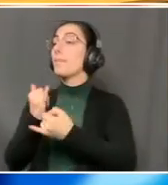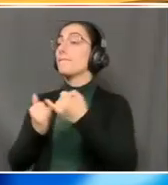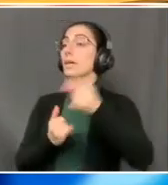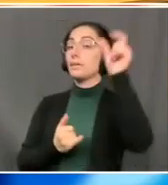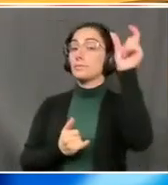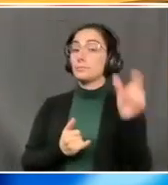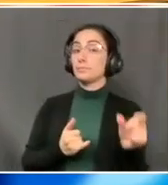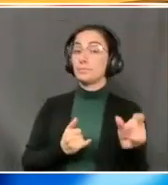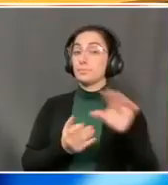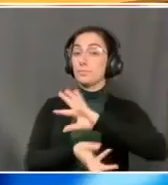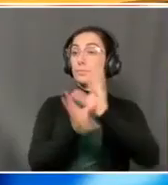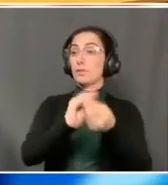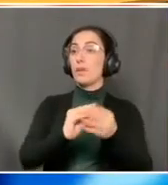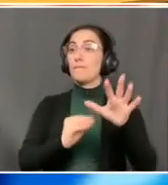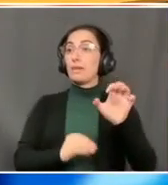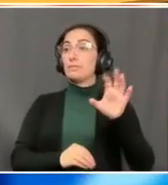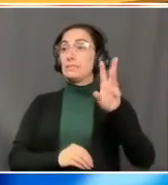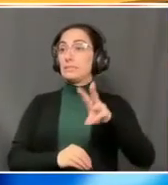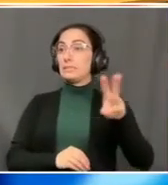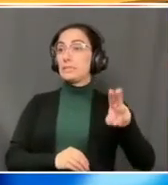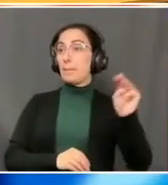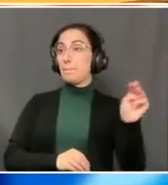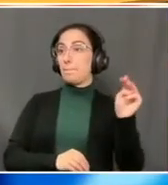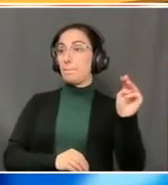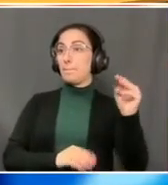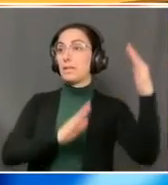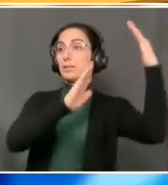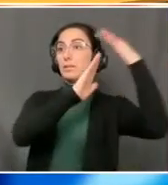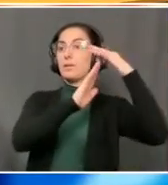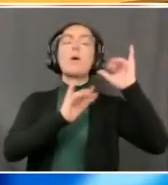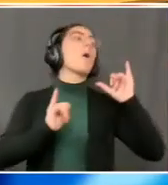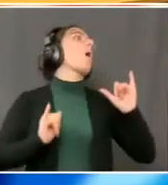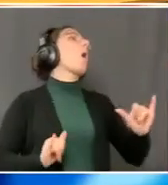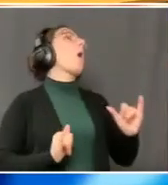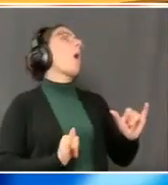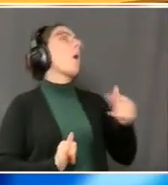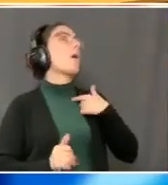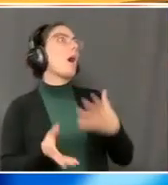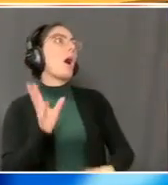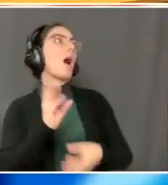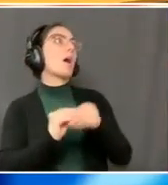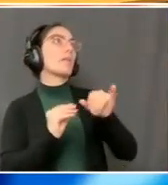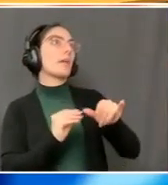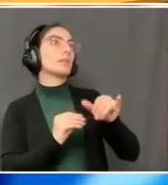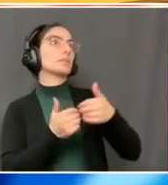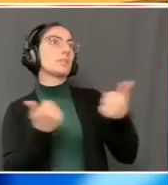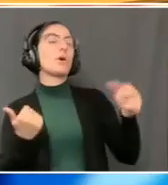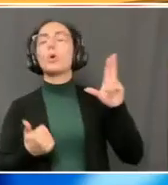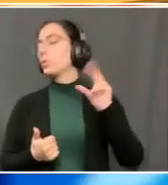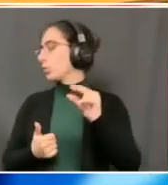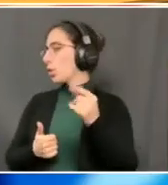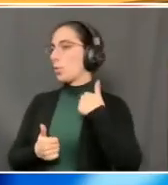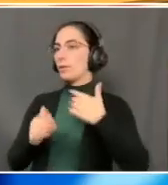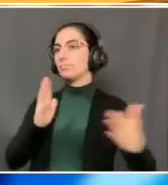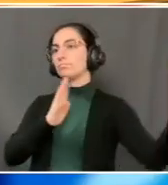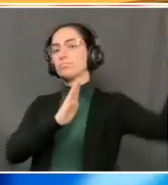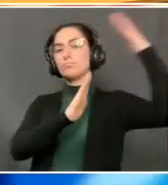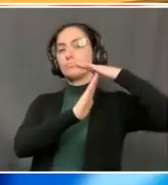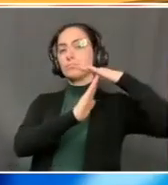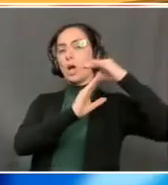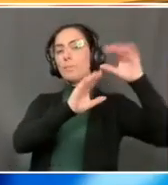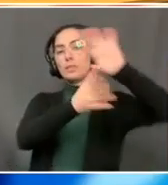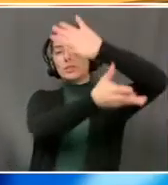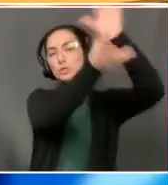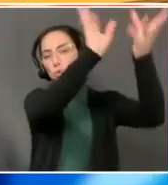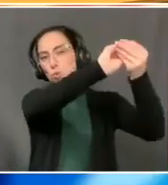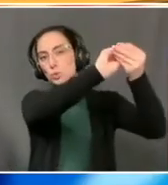the 566 million. Okay, that's not. I added that as a separate. Yeah, no, that's just we've put Got that it. at the top as Got just it, the got it, grand got it, total got it. for each.